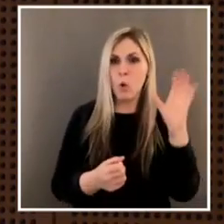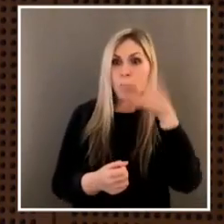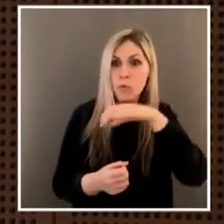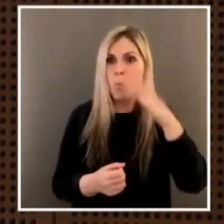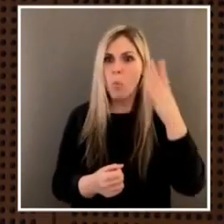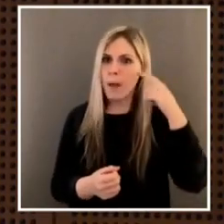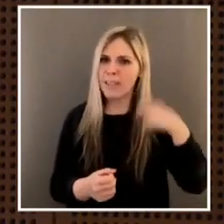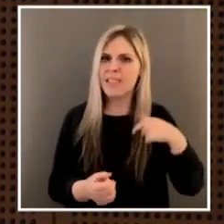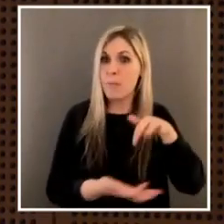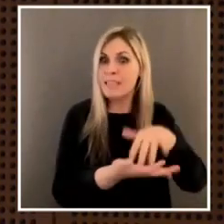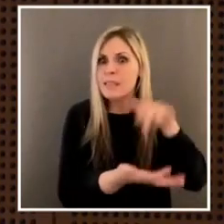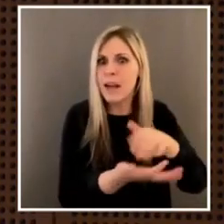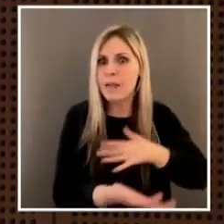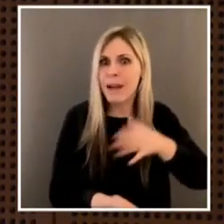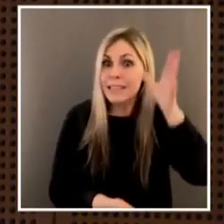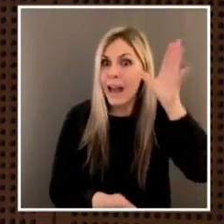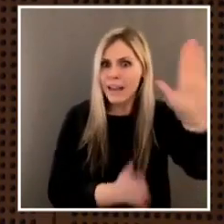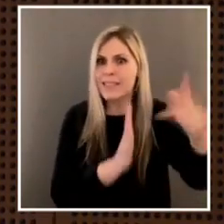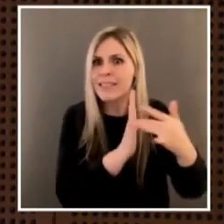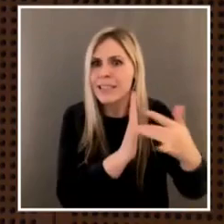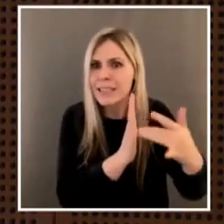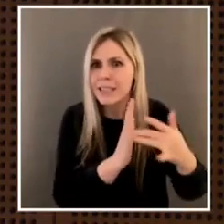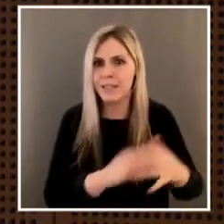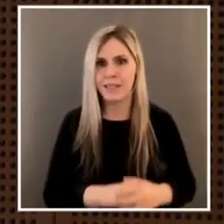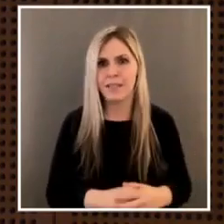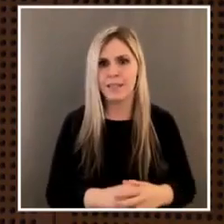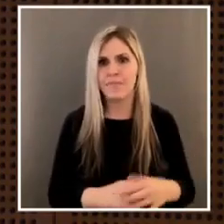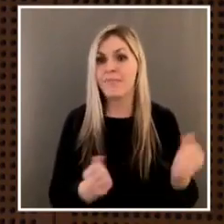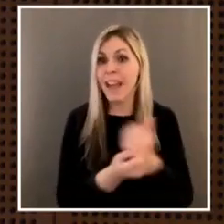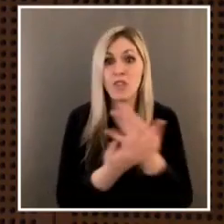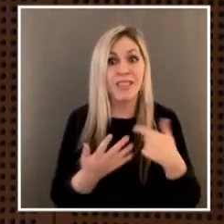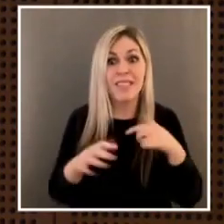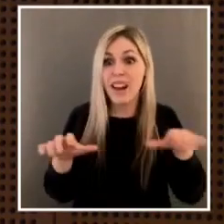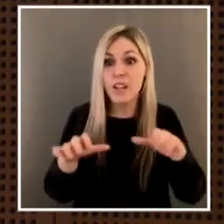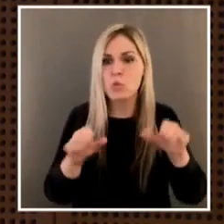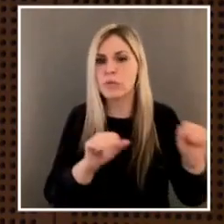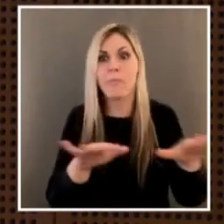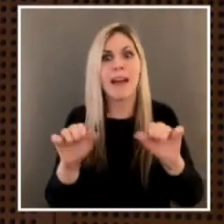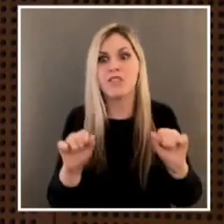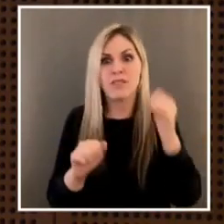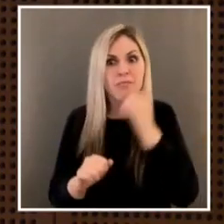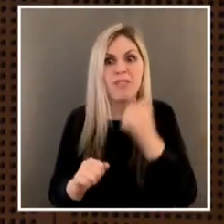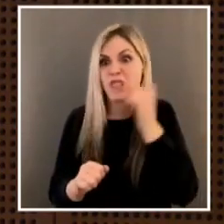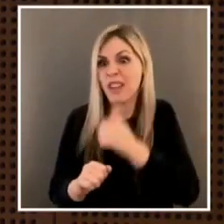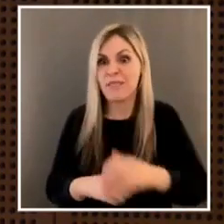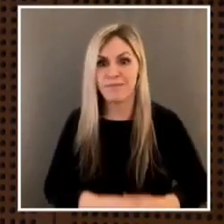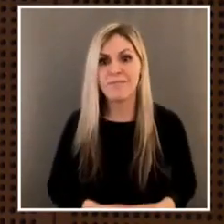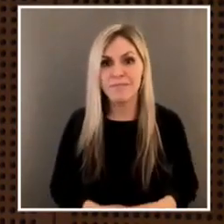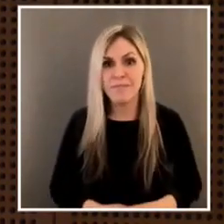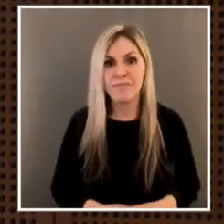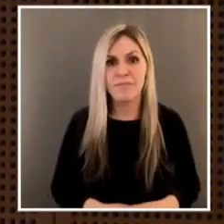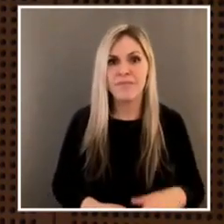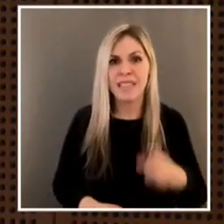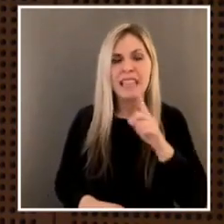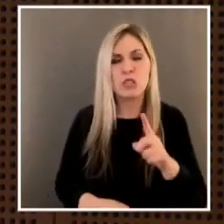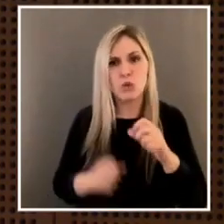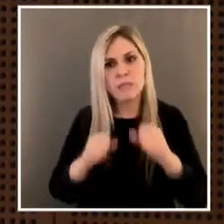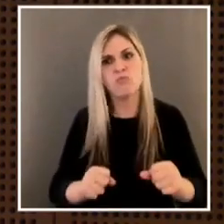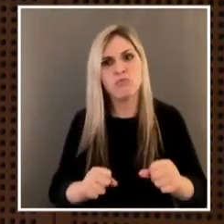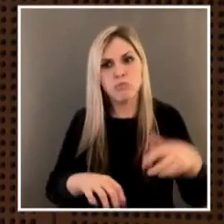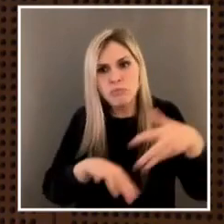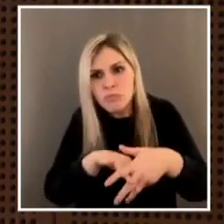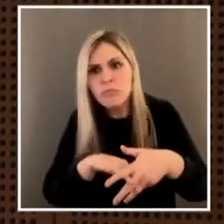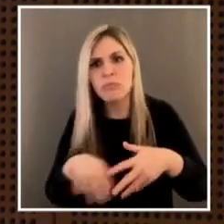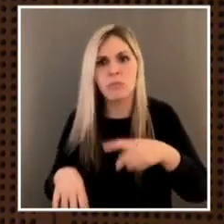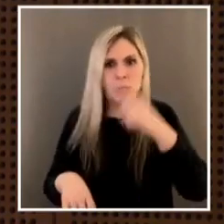daddy's technique, and everything I do is magic these days. It's very colored, very now